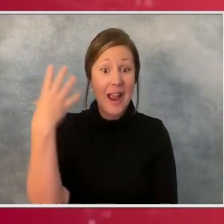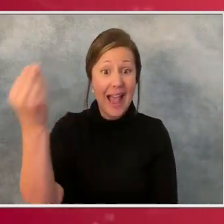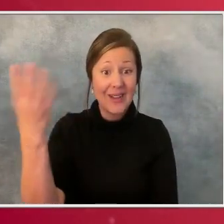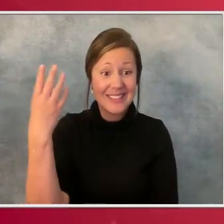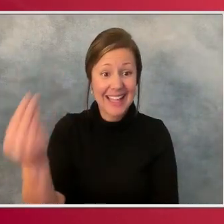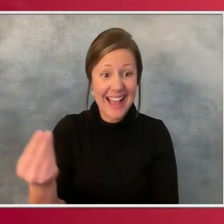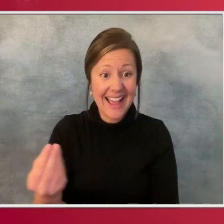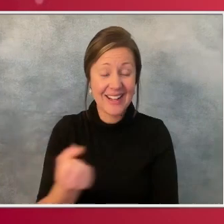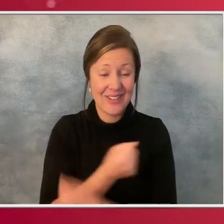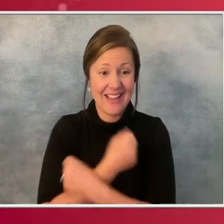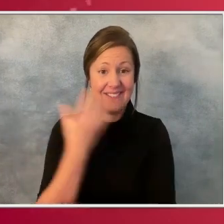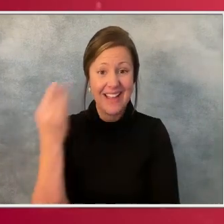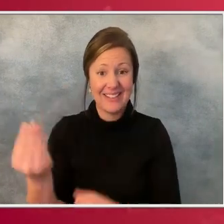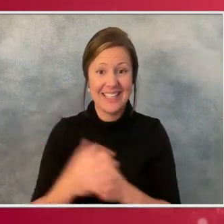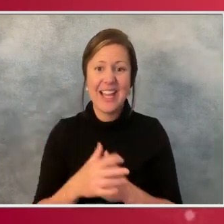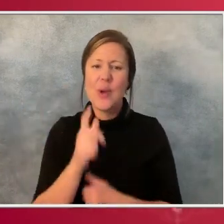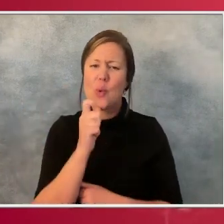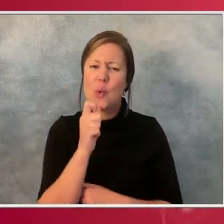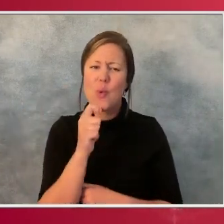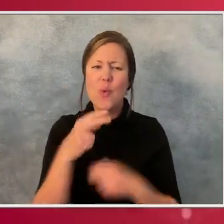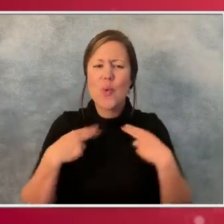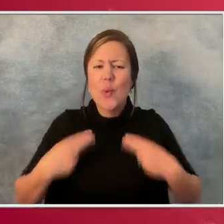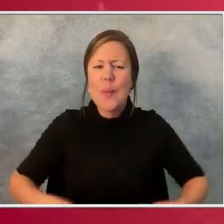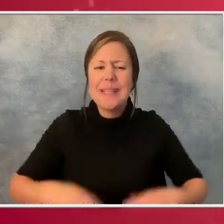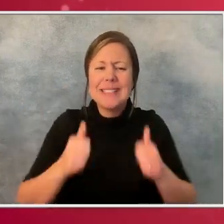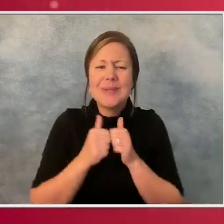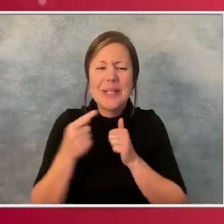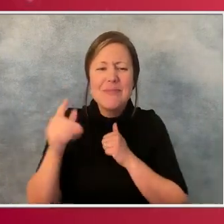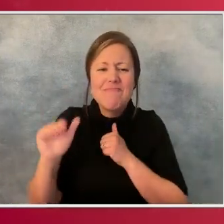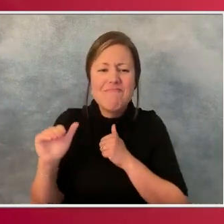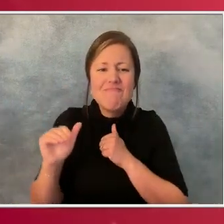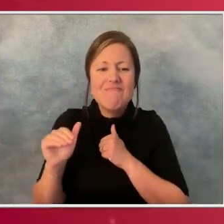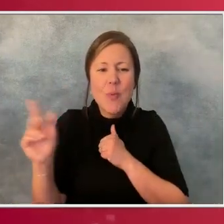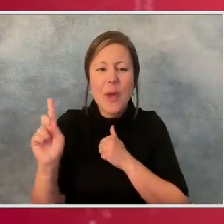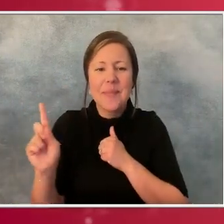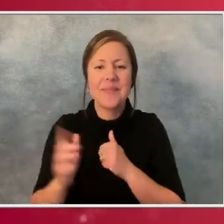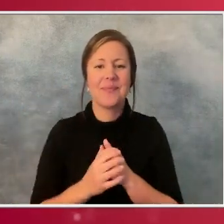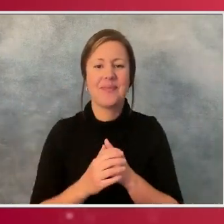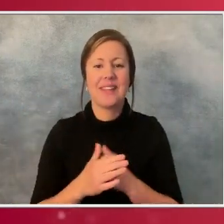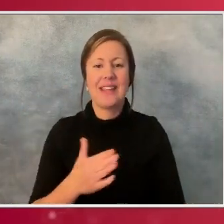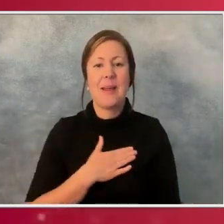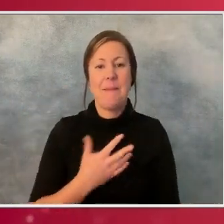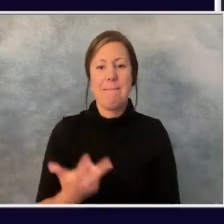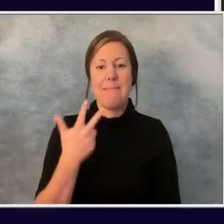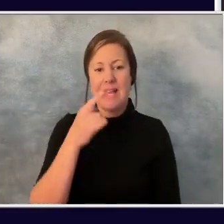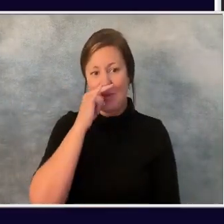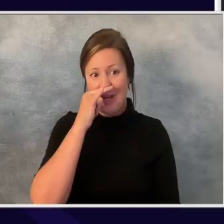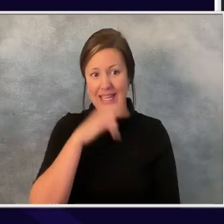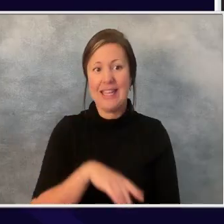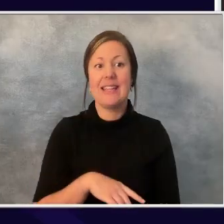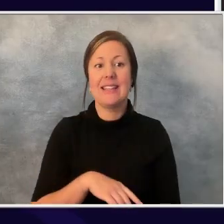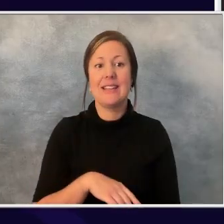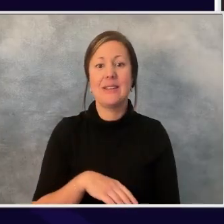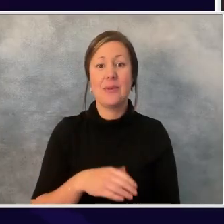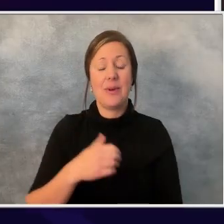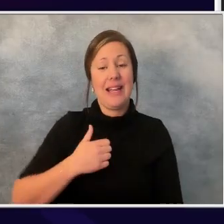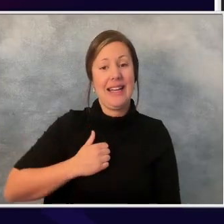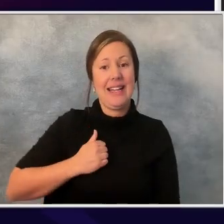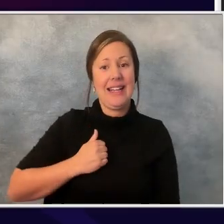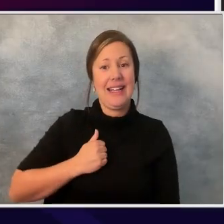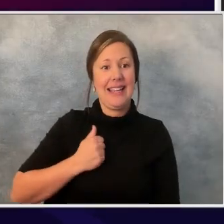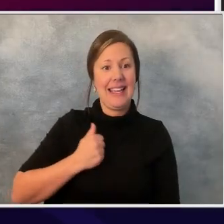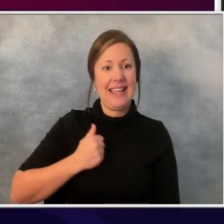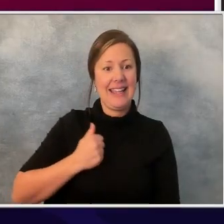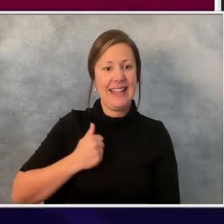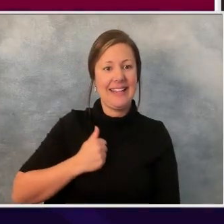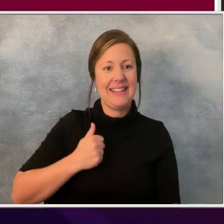outdoors. Who are the little humans with you in those pictures, and where are you? So those are my 3 kids. We're in Canada, and this was in